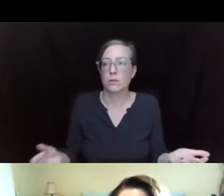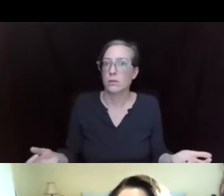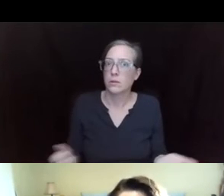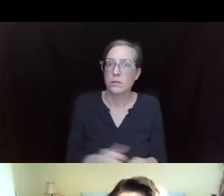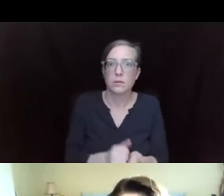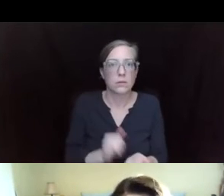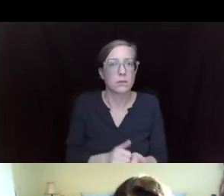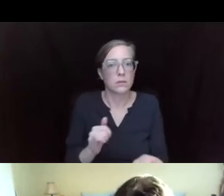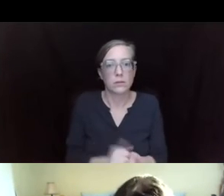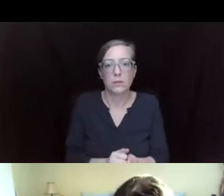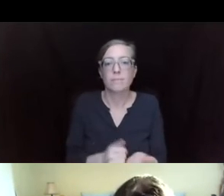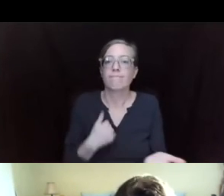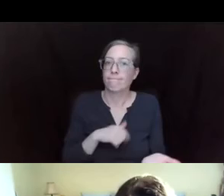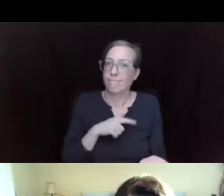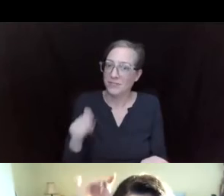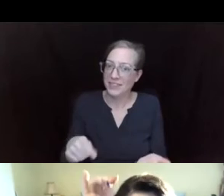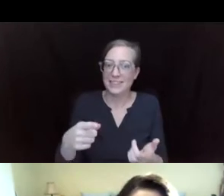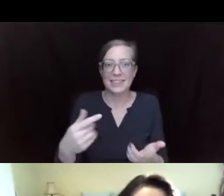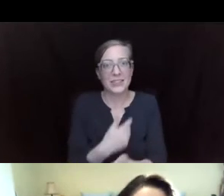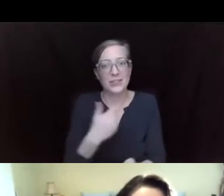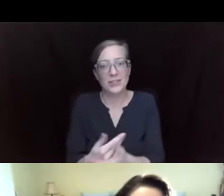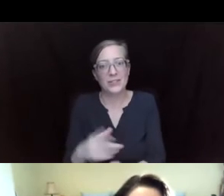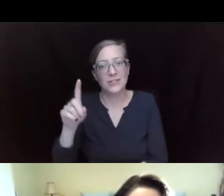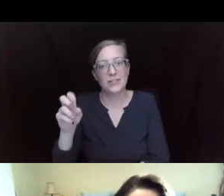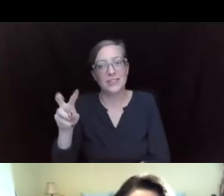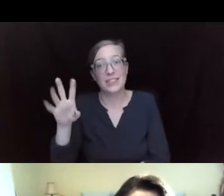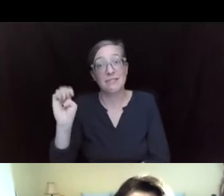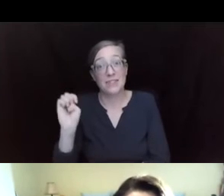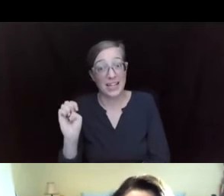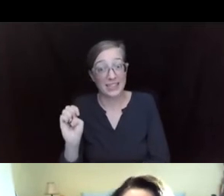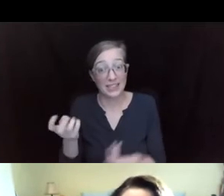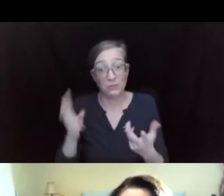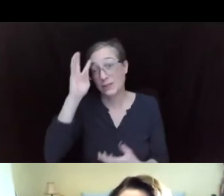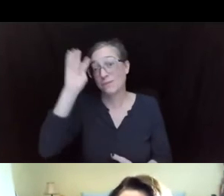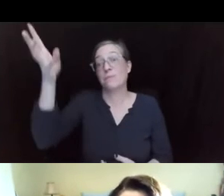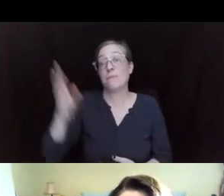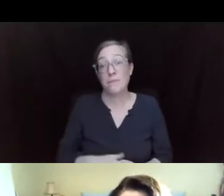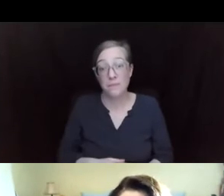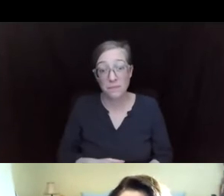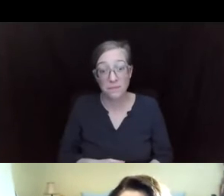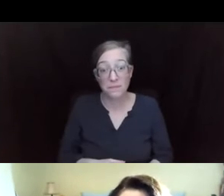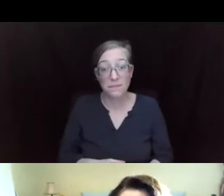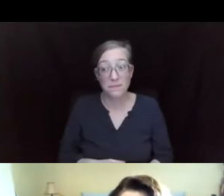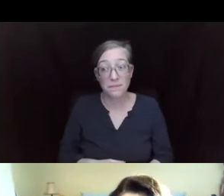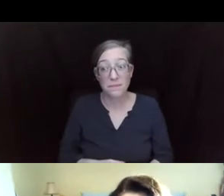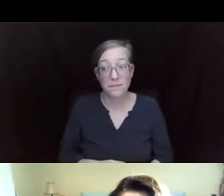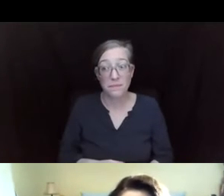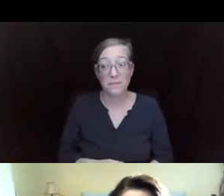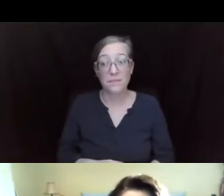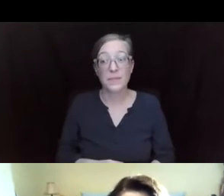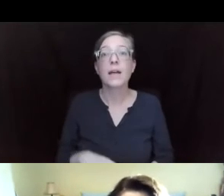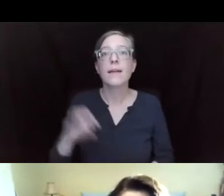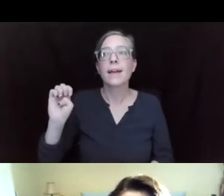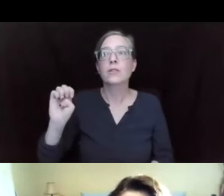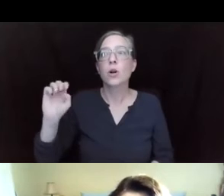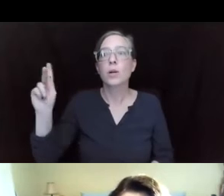not possible. Something that we came with then was the an application of the electrokinetic